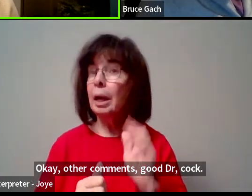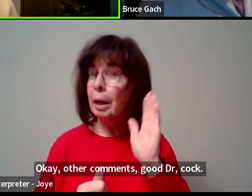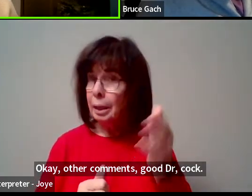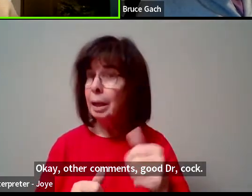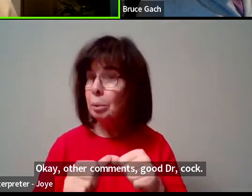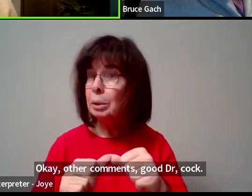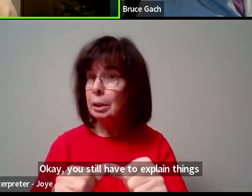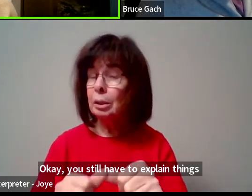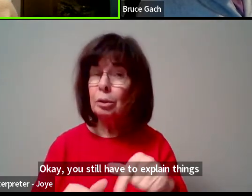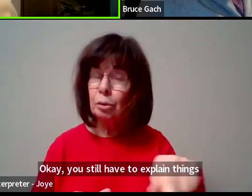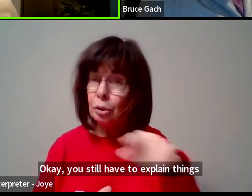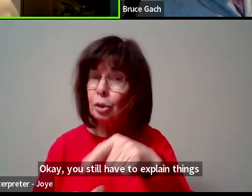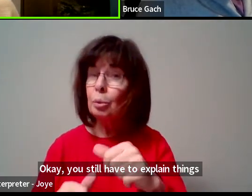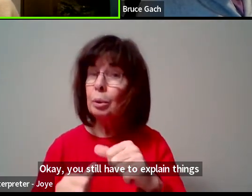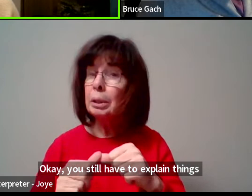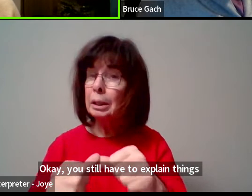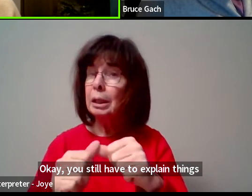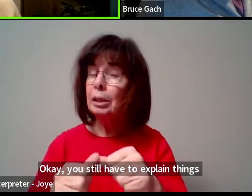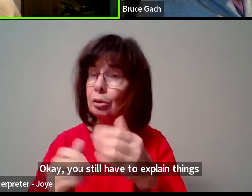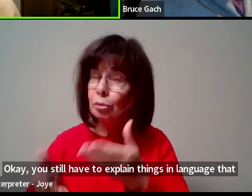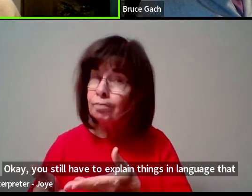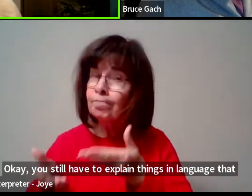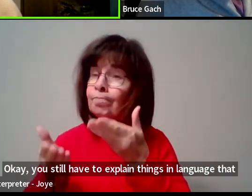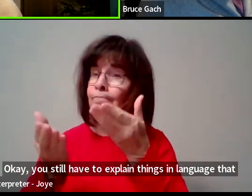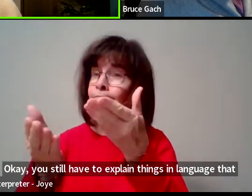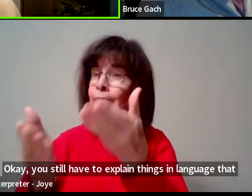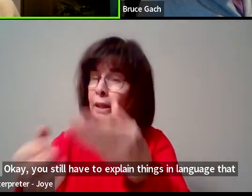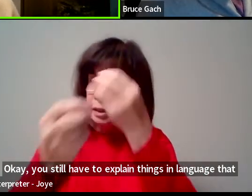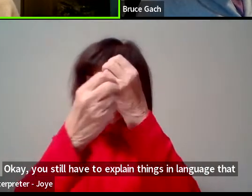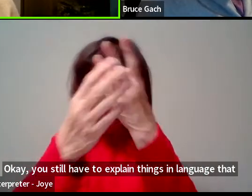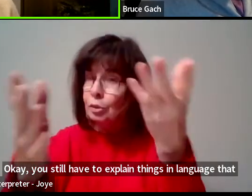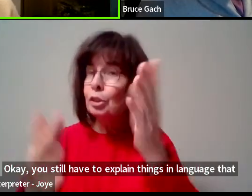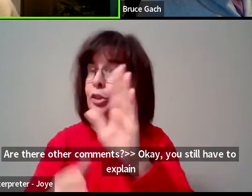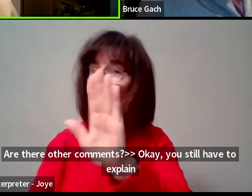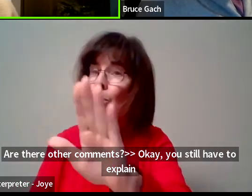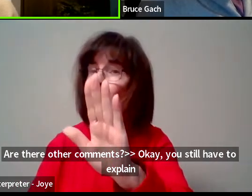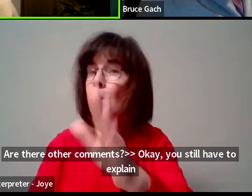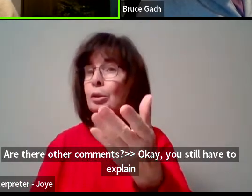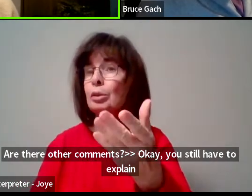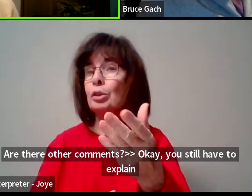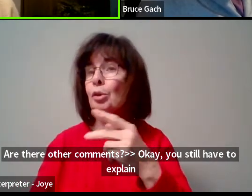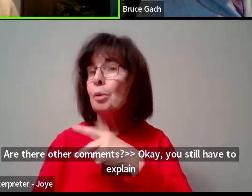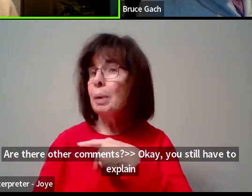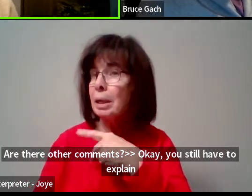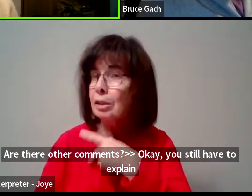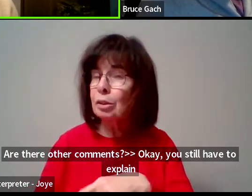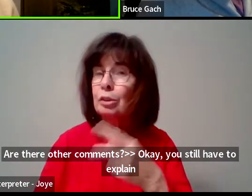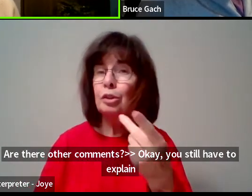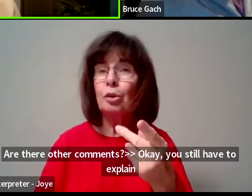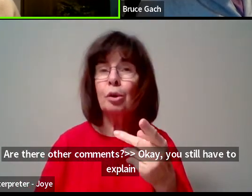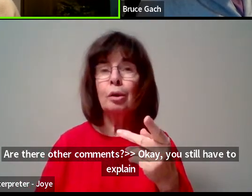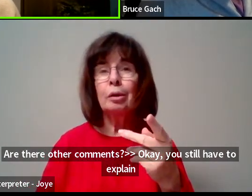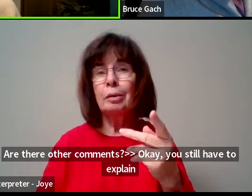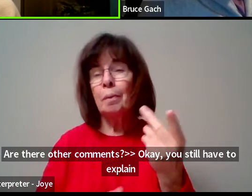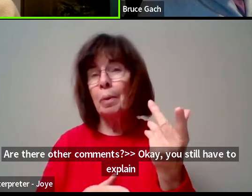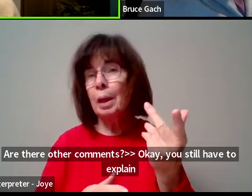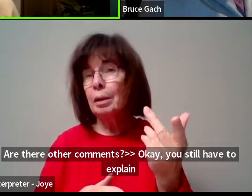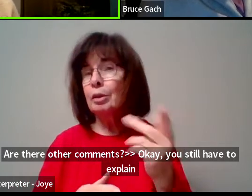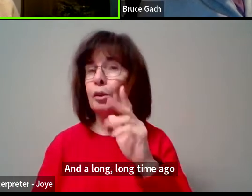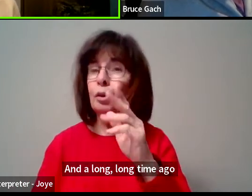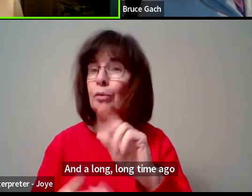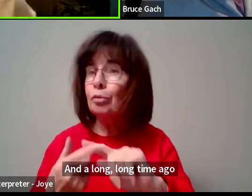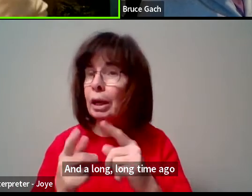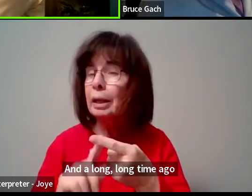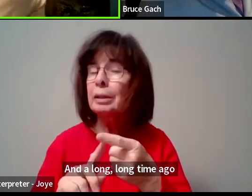will continue to carry the message to your parishioners, to your patients, to your friends, your